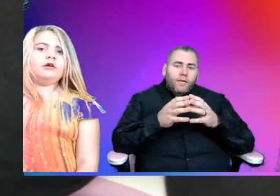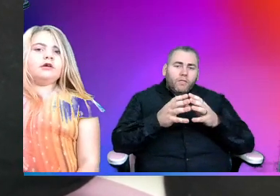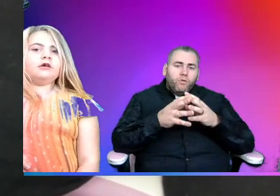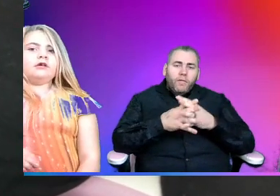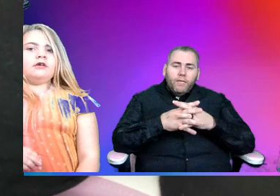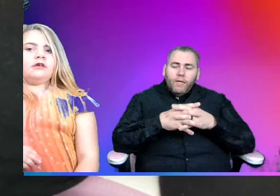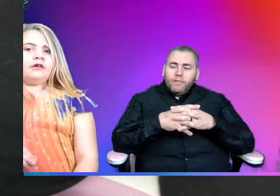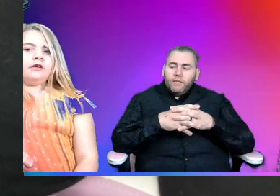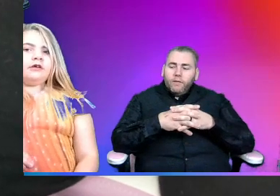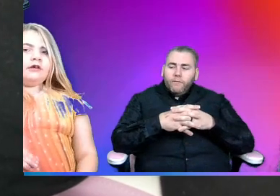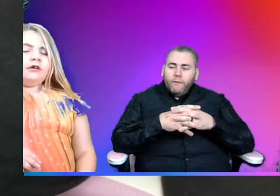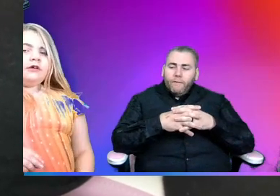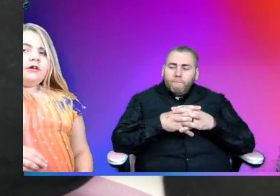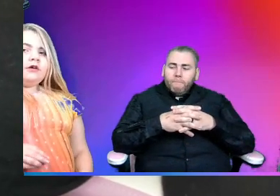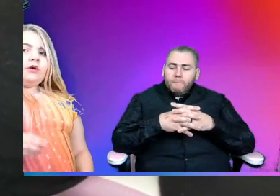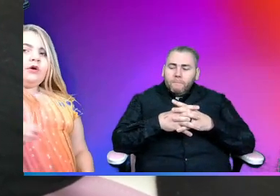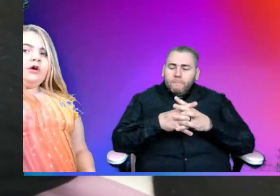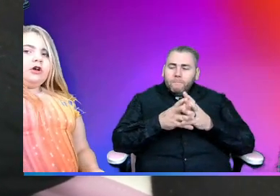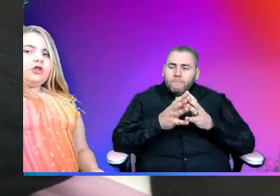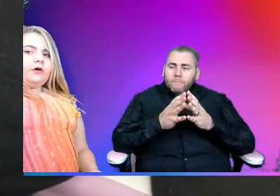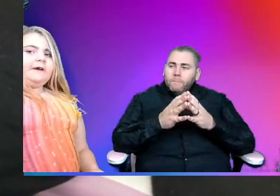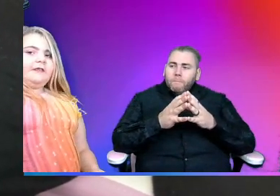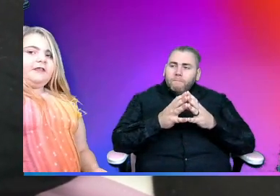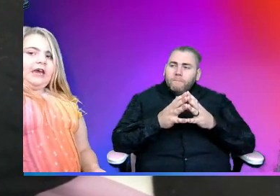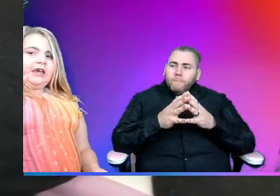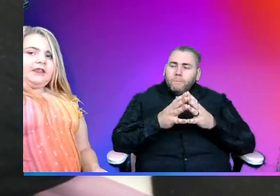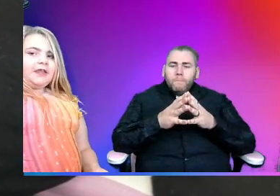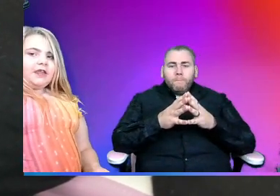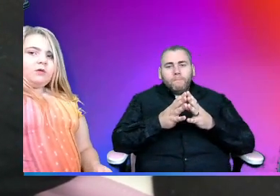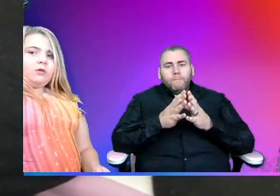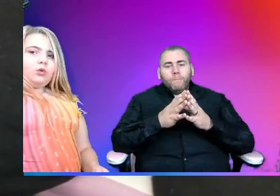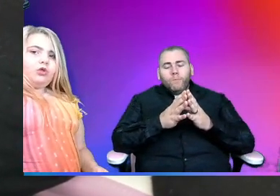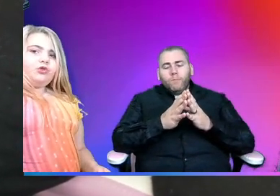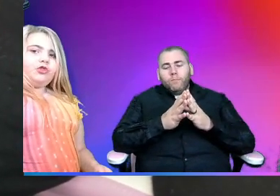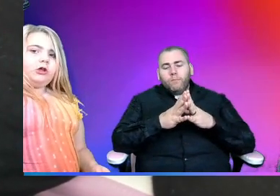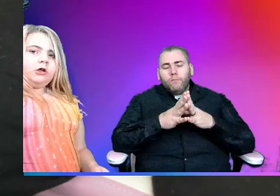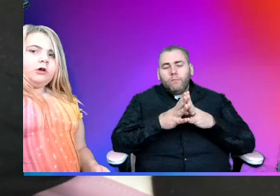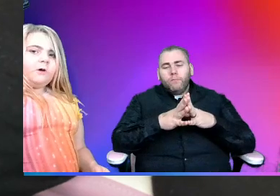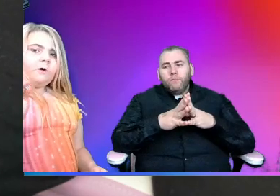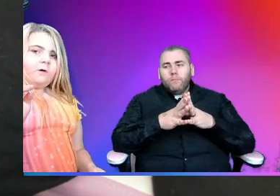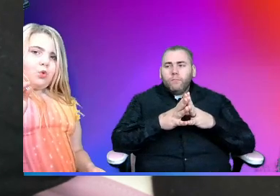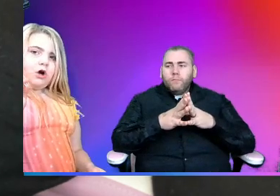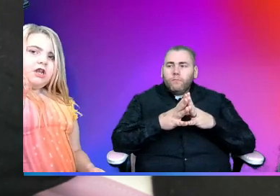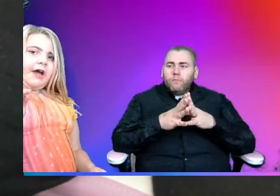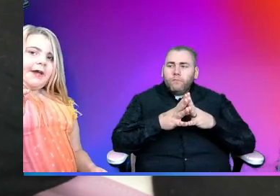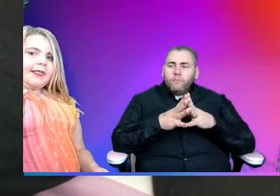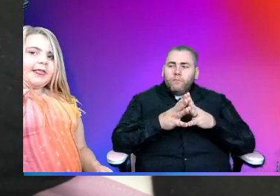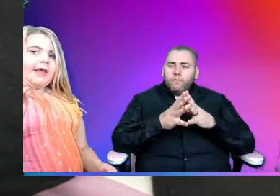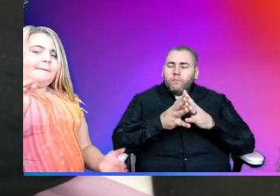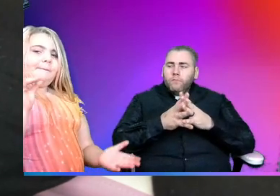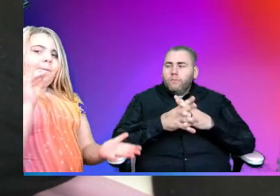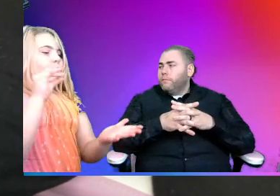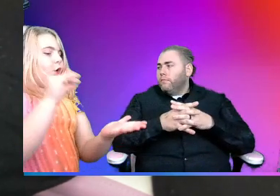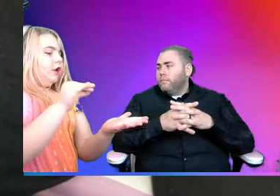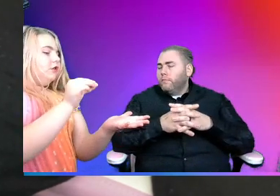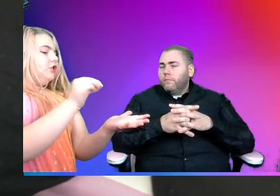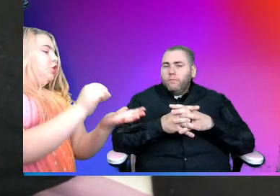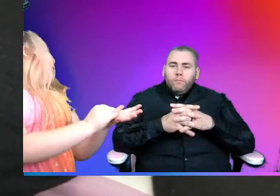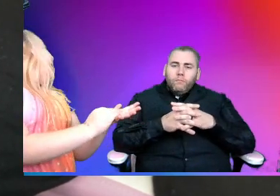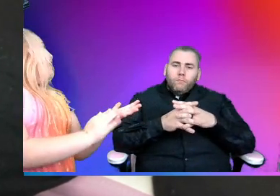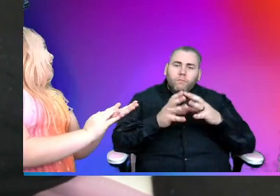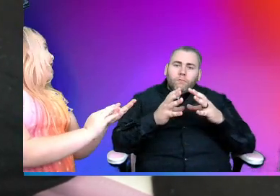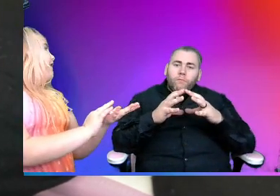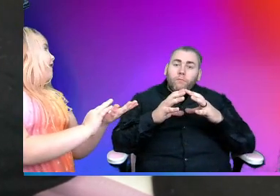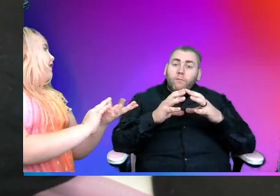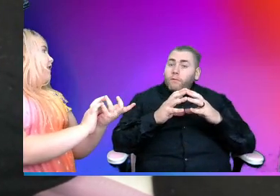but she's got two mini dice in there. So I take this. One dice and put it into